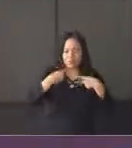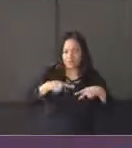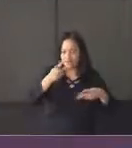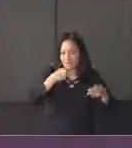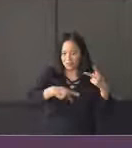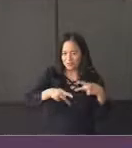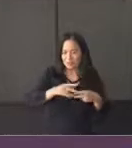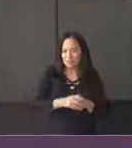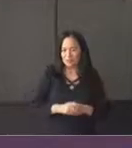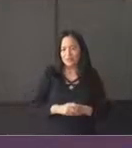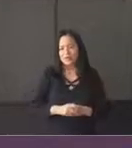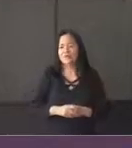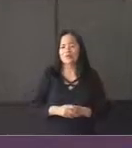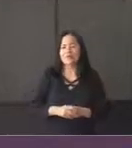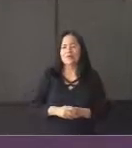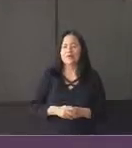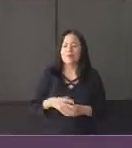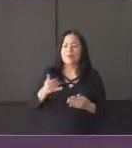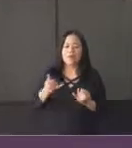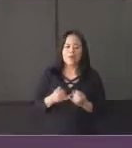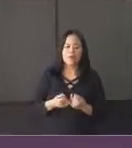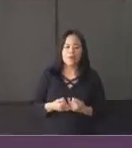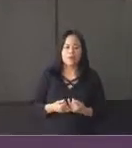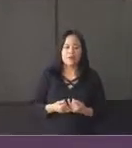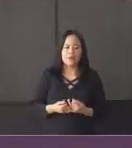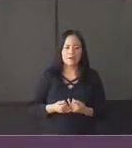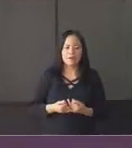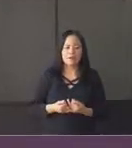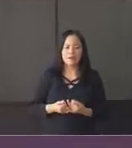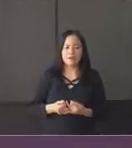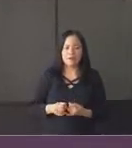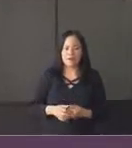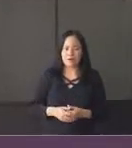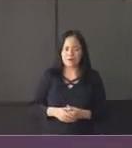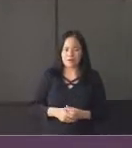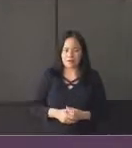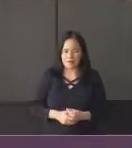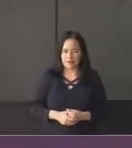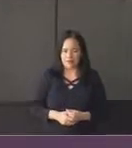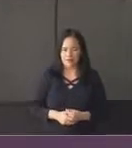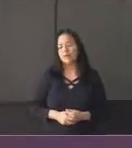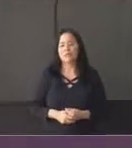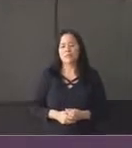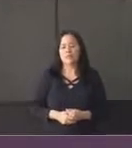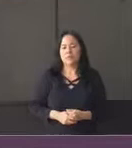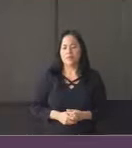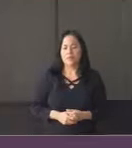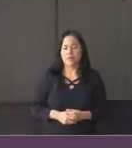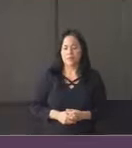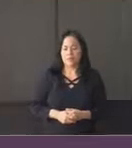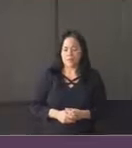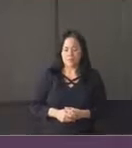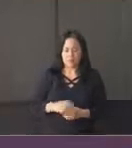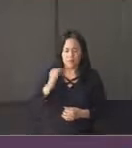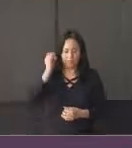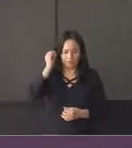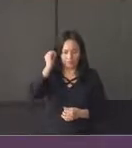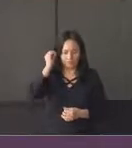virtually given the busy agenda of the Council to prevent and eliminate discrimination in Mexico City in October.